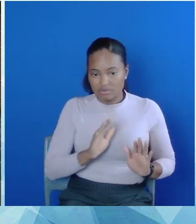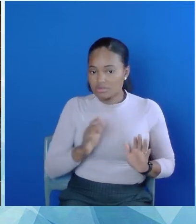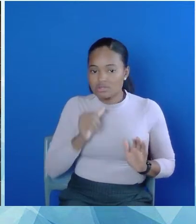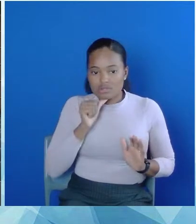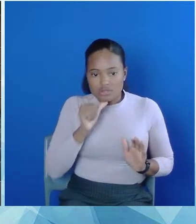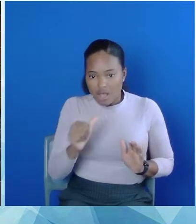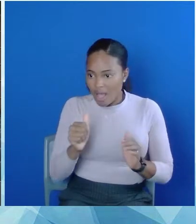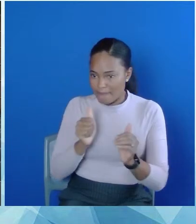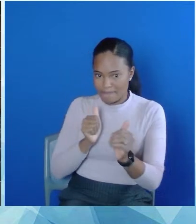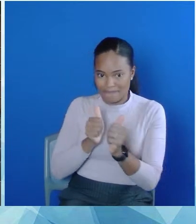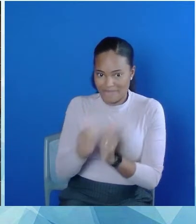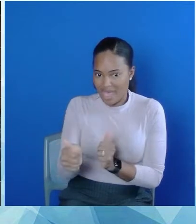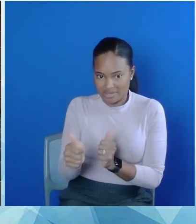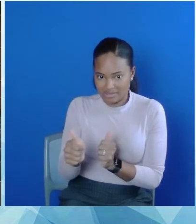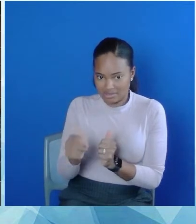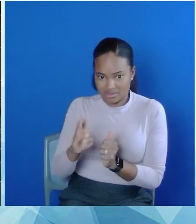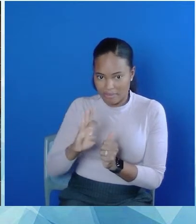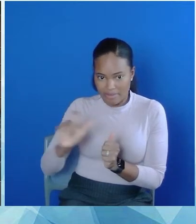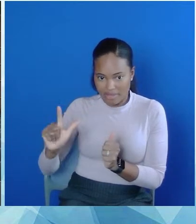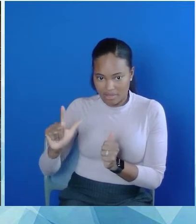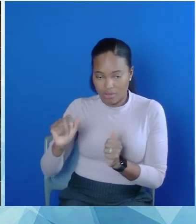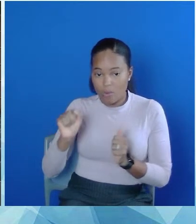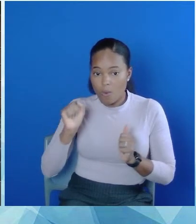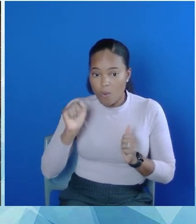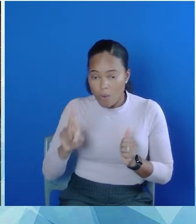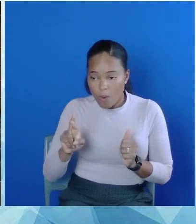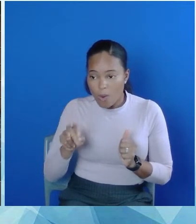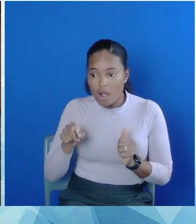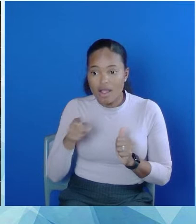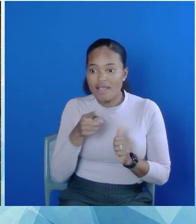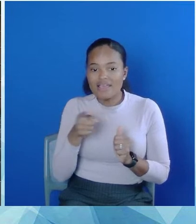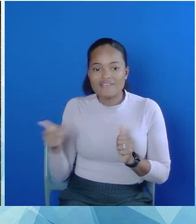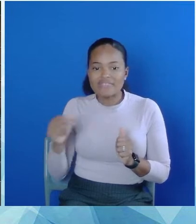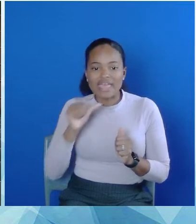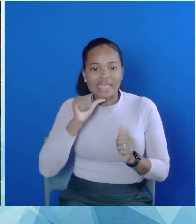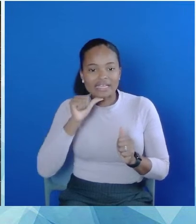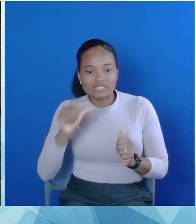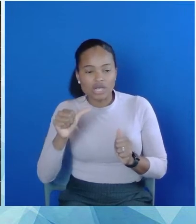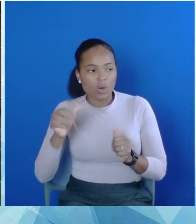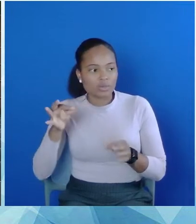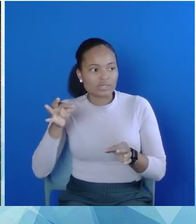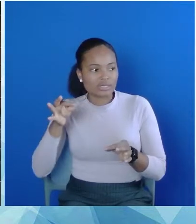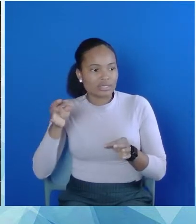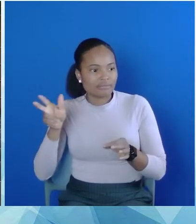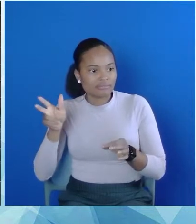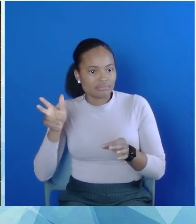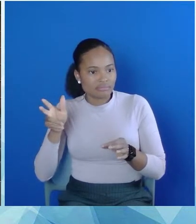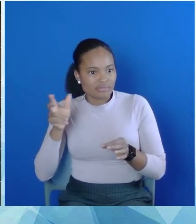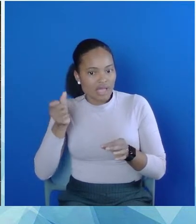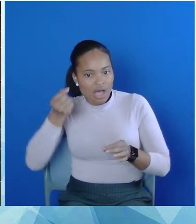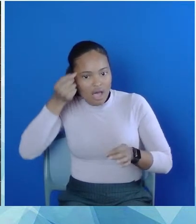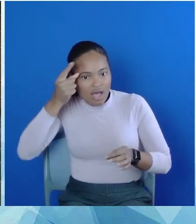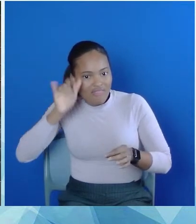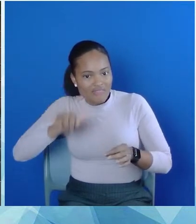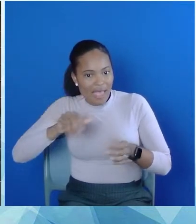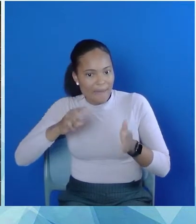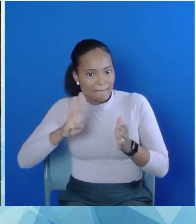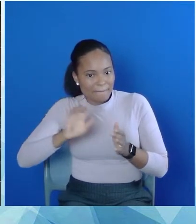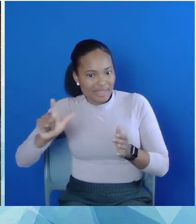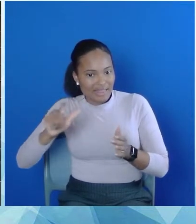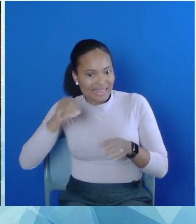this bill, or if they do not hear the bill in committee, then the bill will not